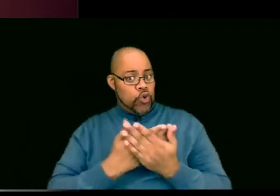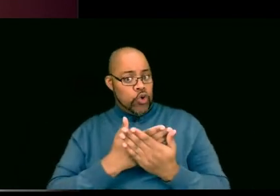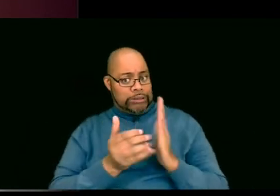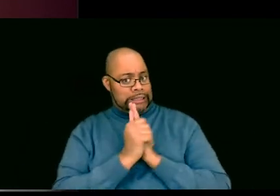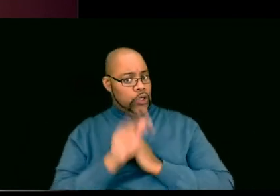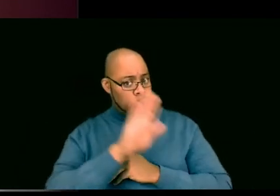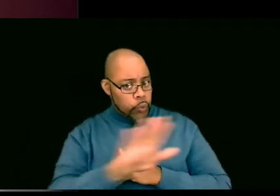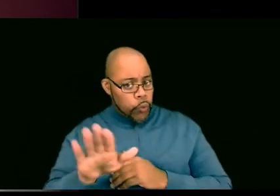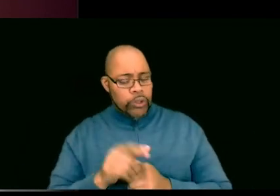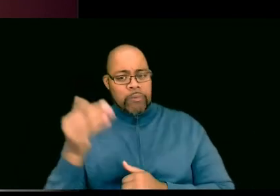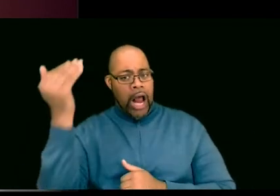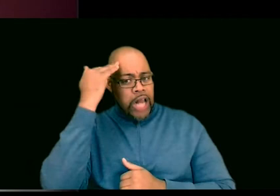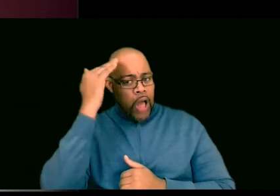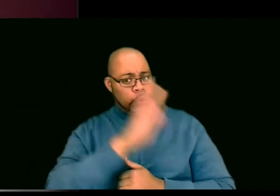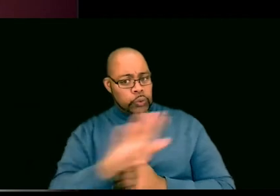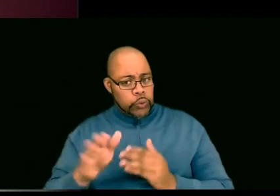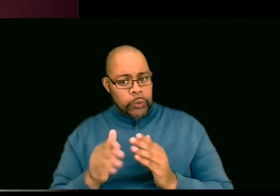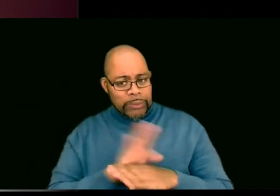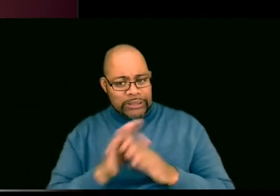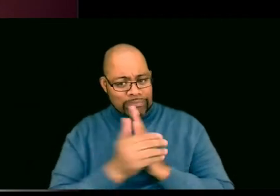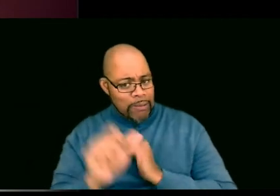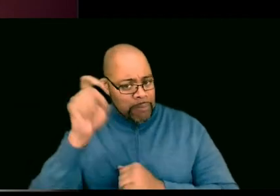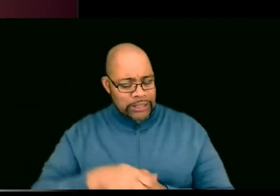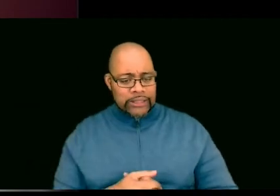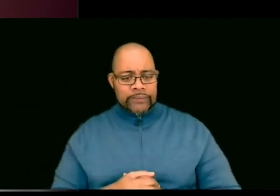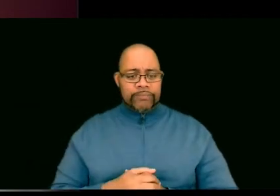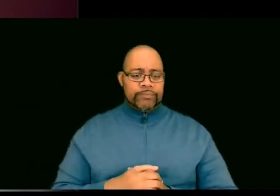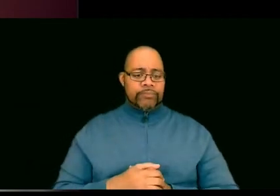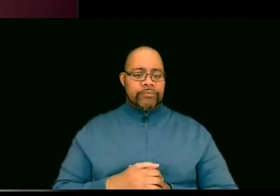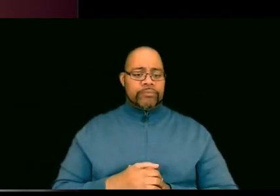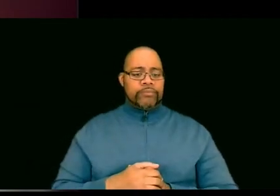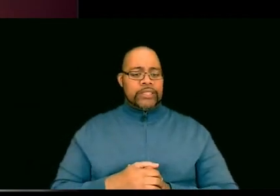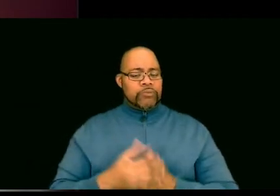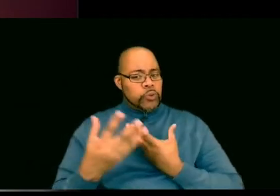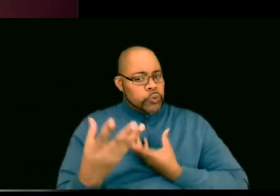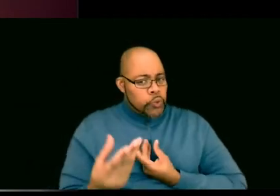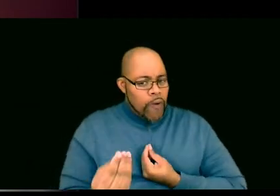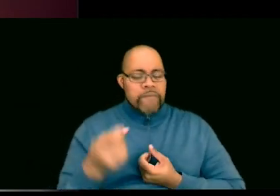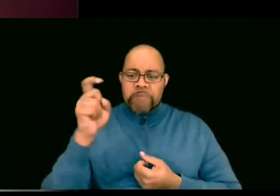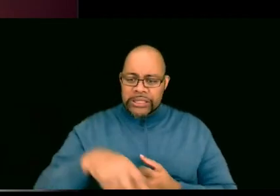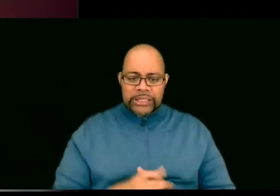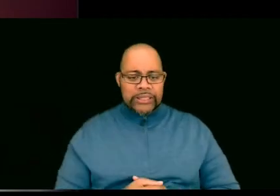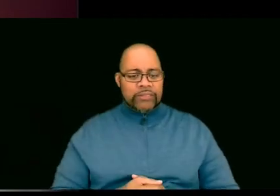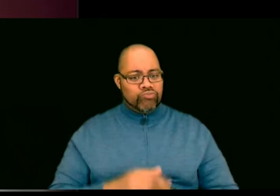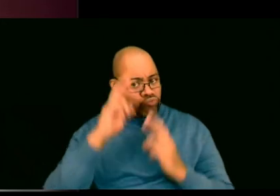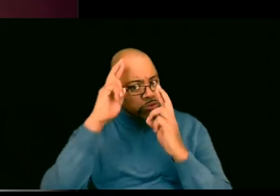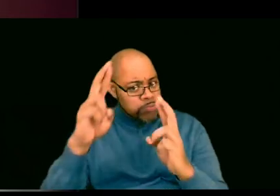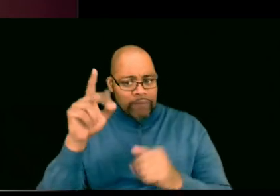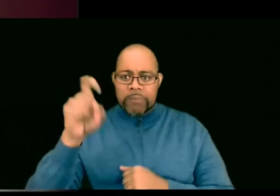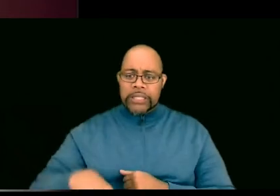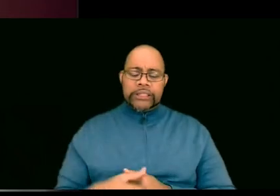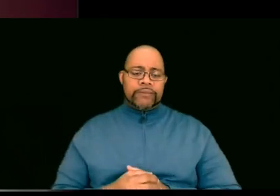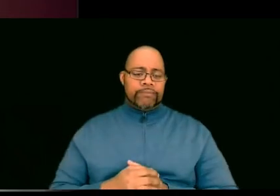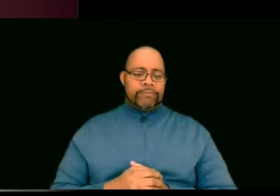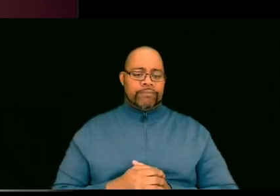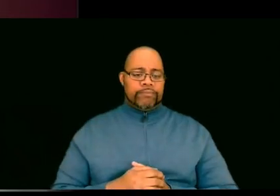good at what you're doing, being knowledgeable what you're doing, being compassionate, being